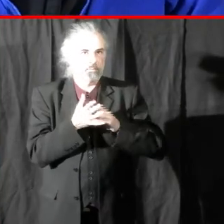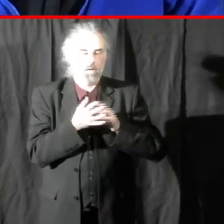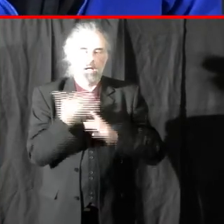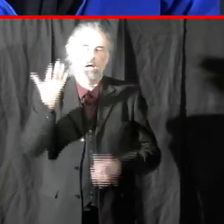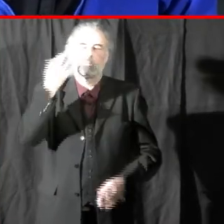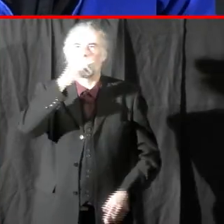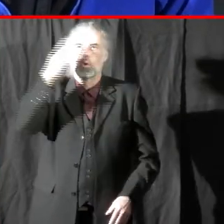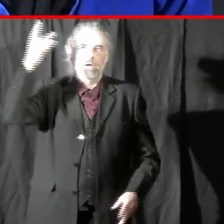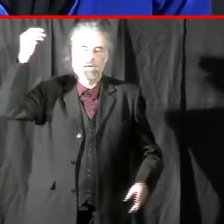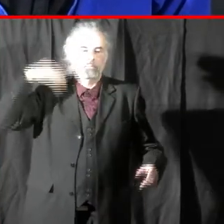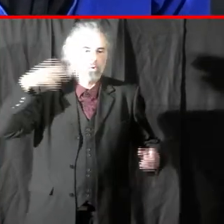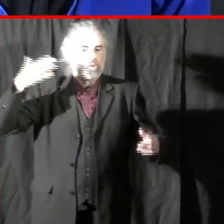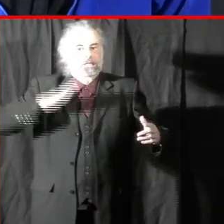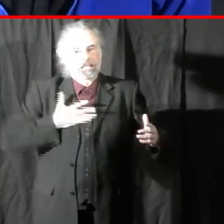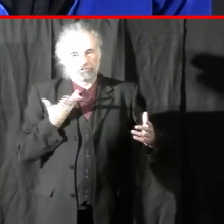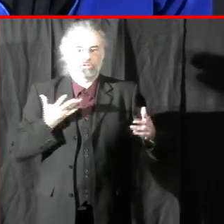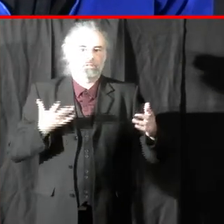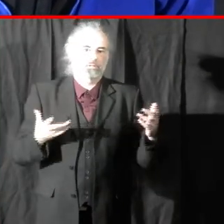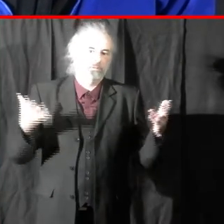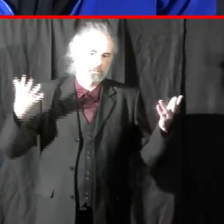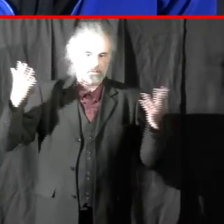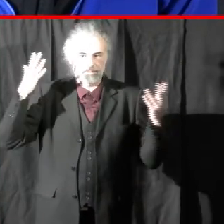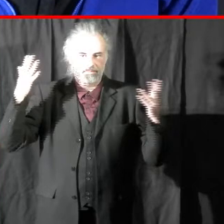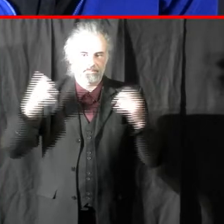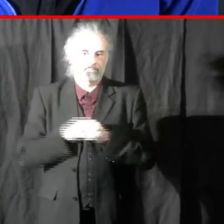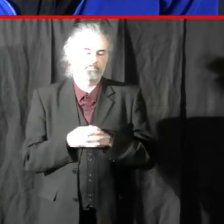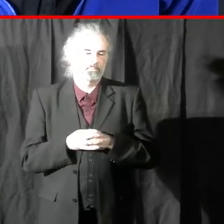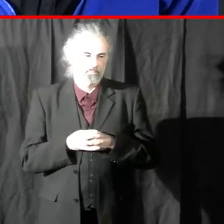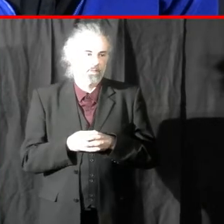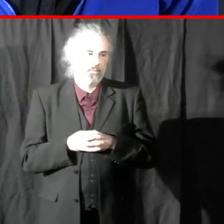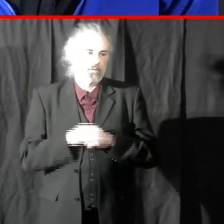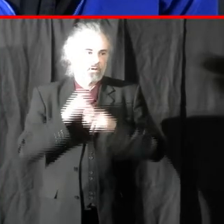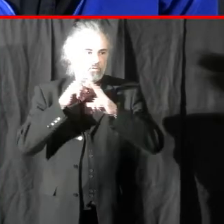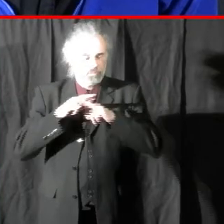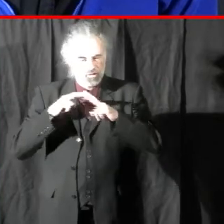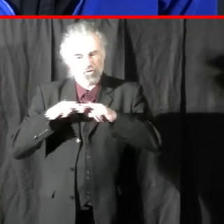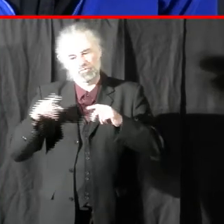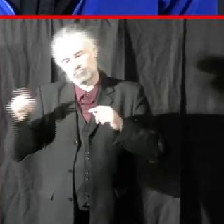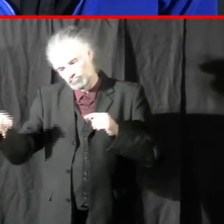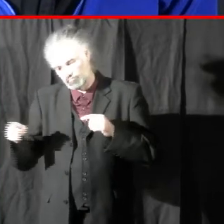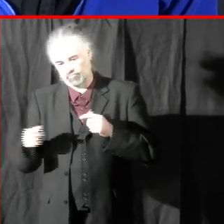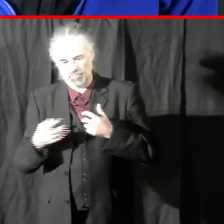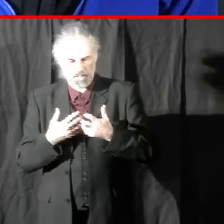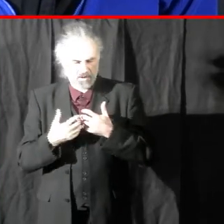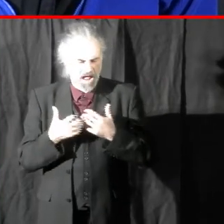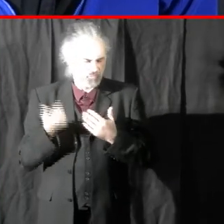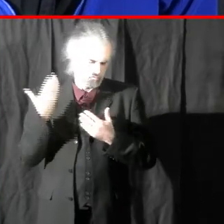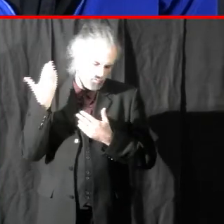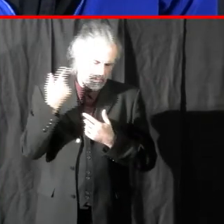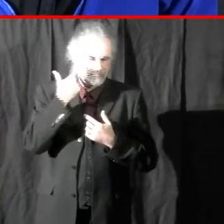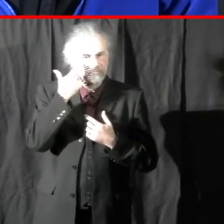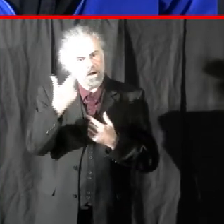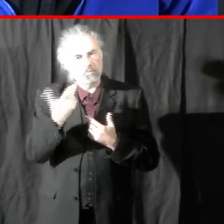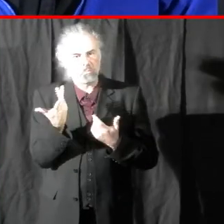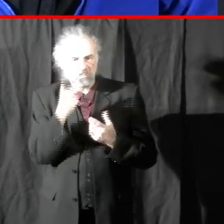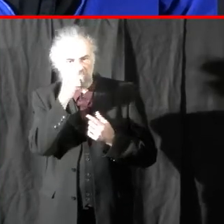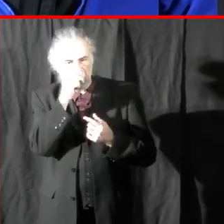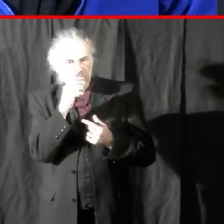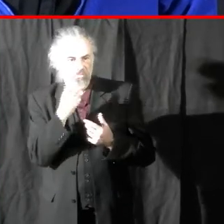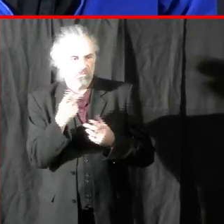make it snappy. Okay, all right. Researchers at the university have recently discovered a possible